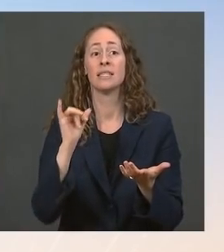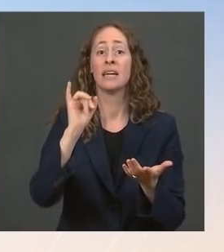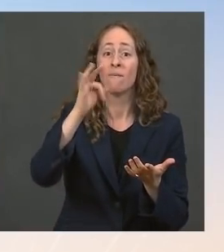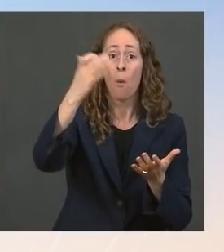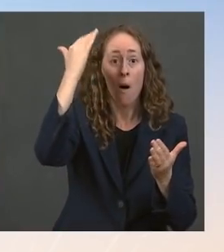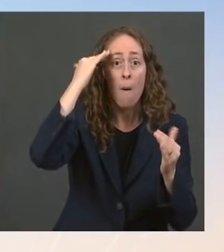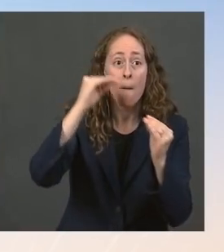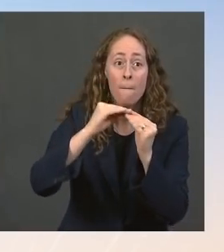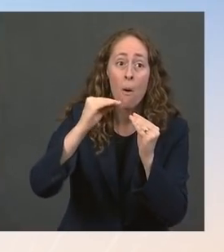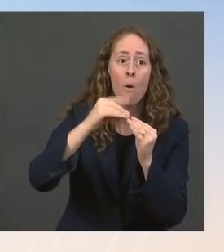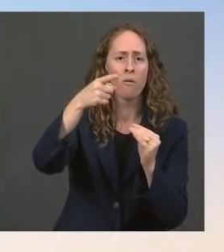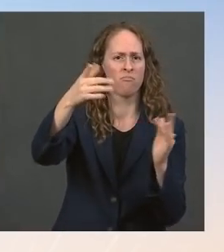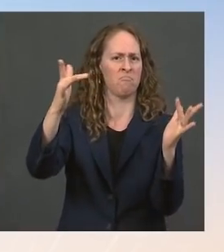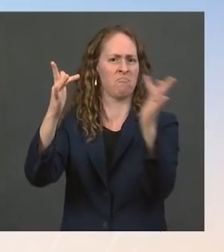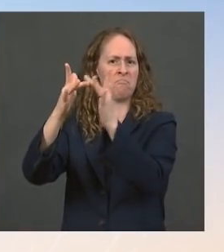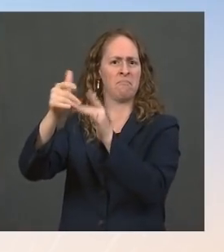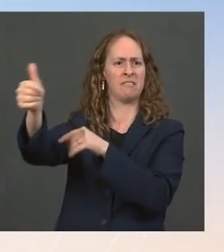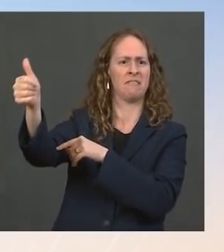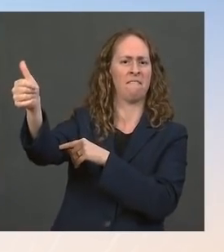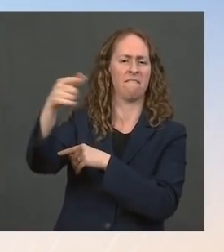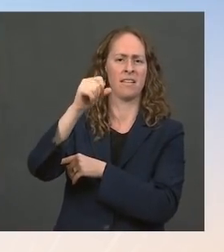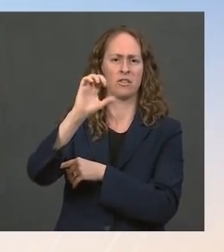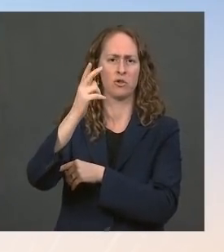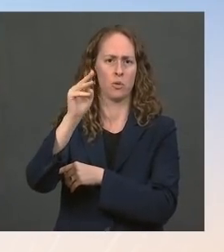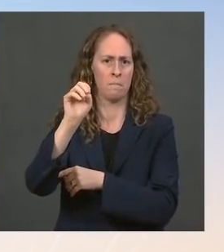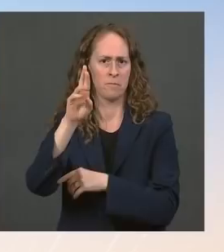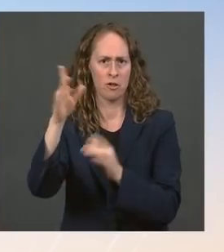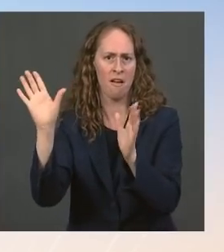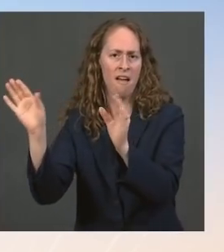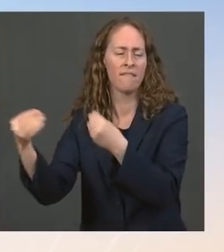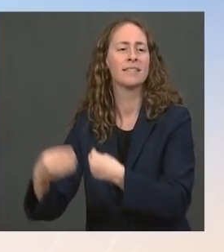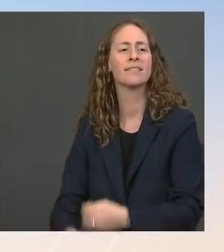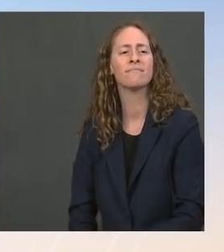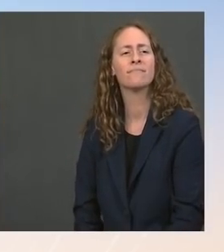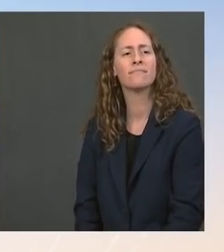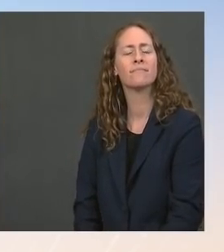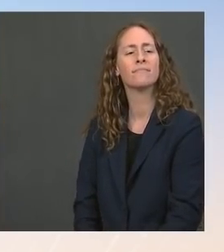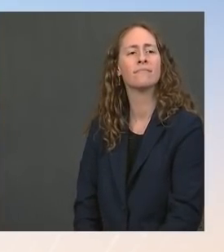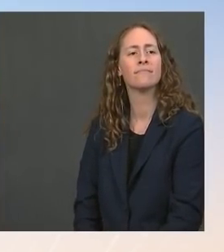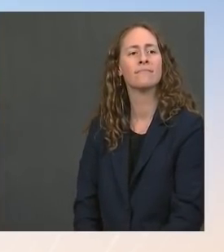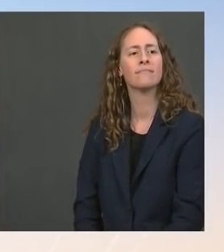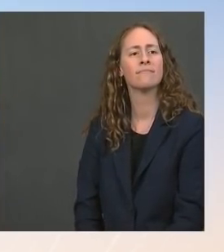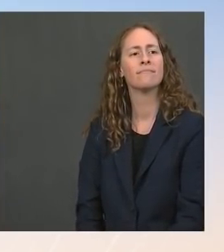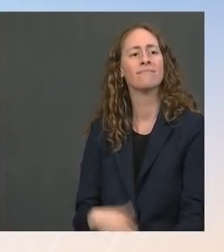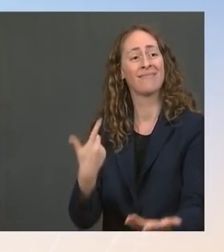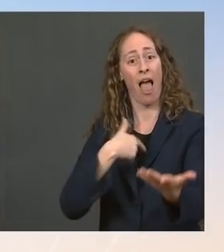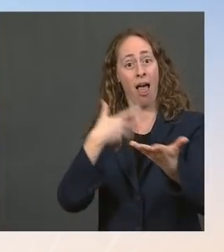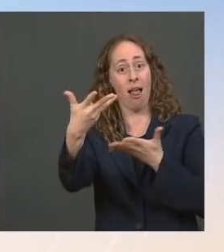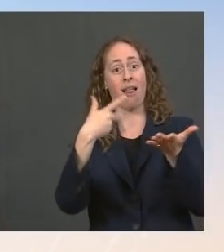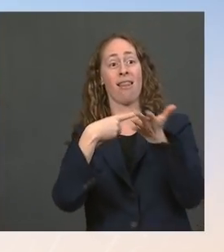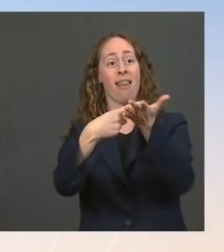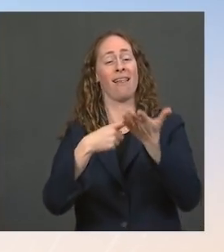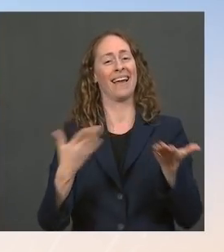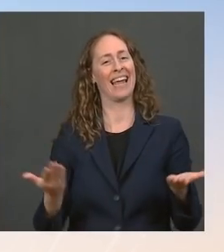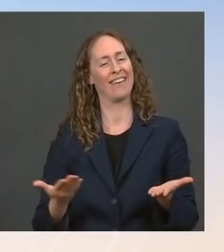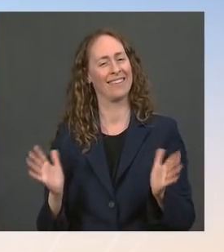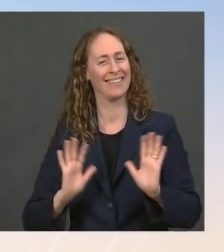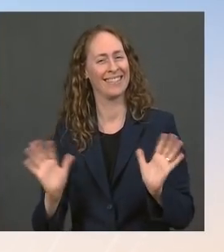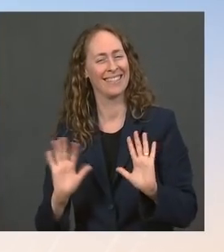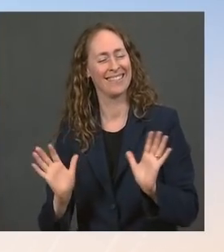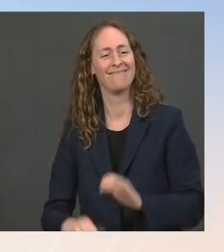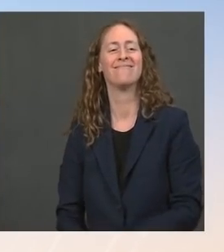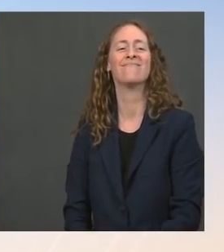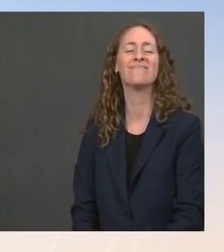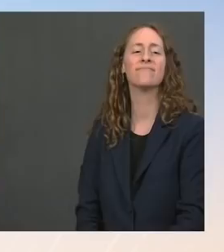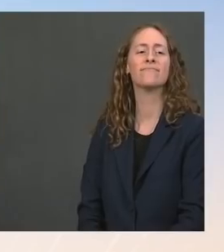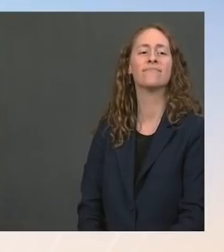I know you don't want to negotiate from the podium. I typically try not to. Exactly. But are there any items where there is